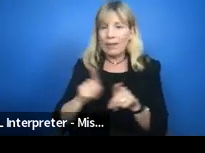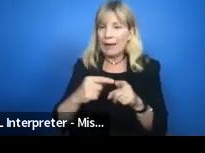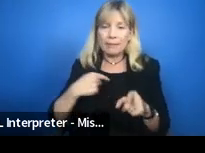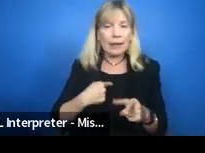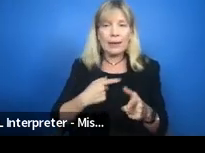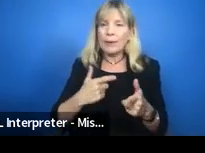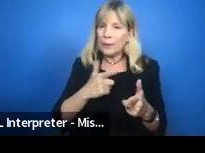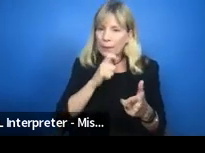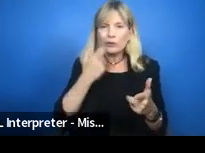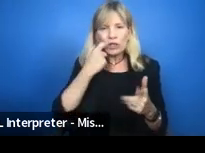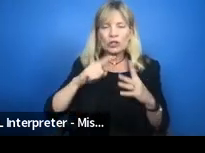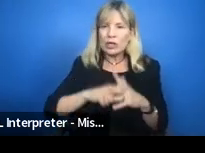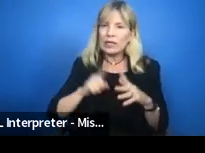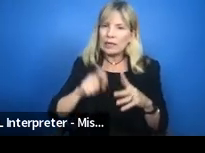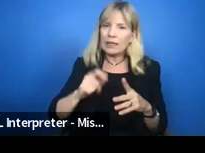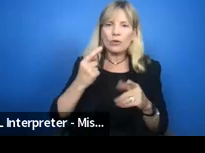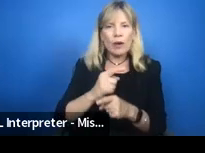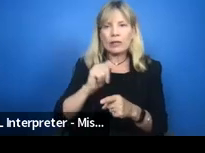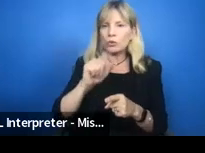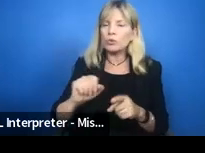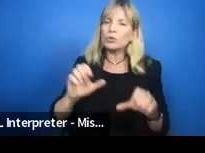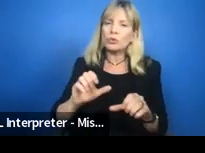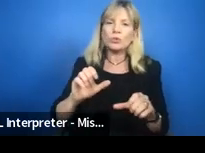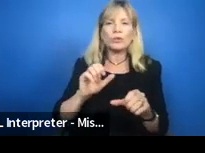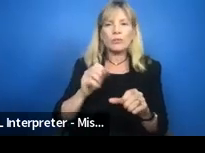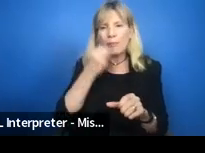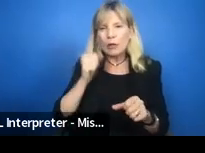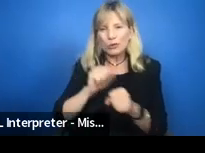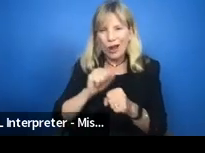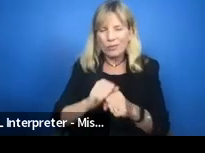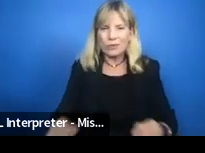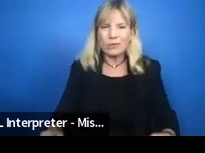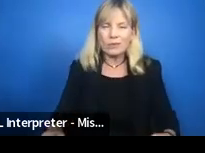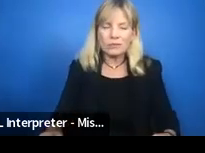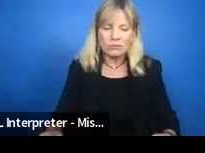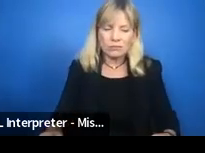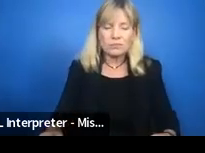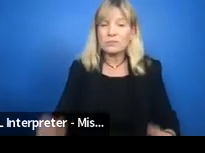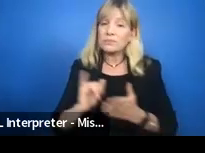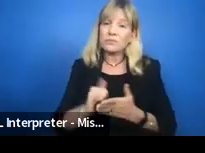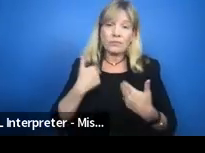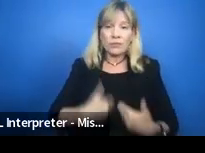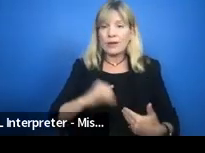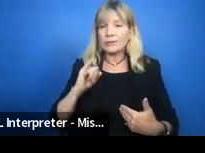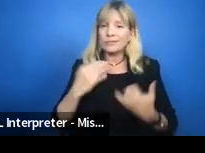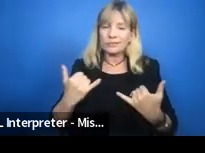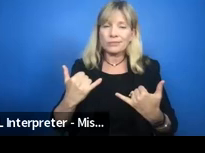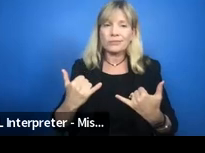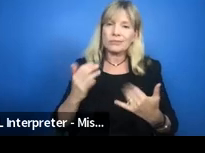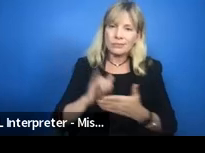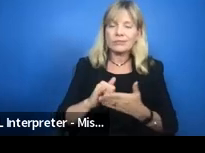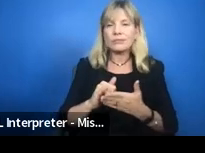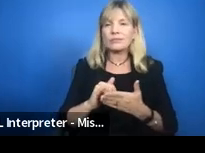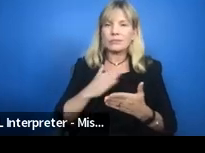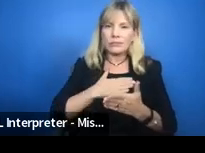get the tools they need to do their jobs more effectively. And that's what I do now. So that's kind of where I'm